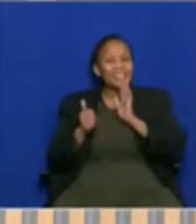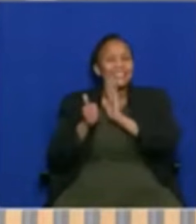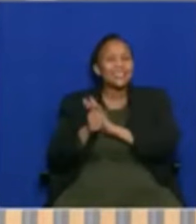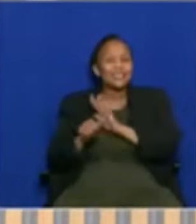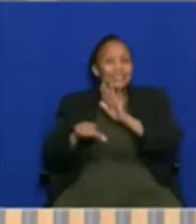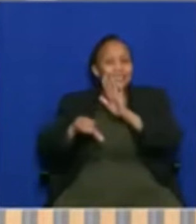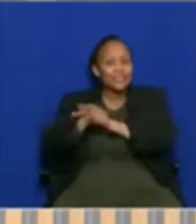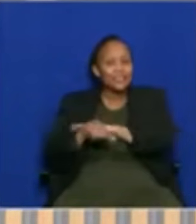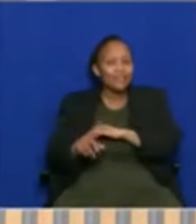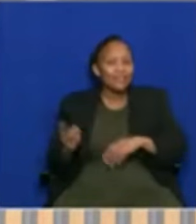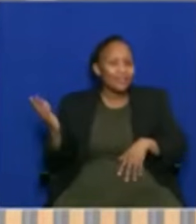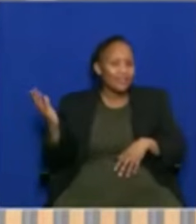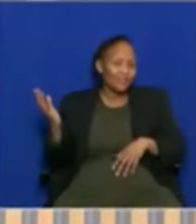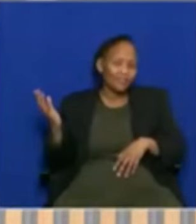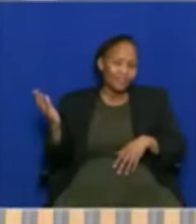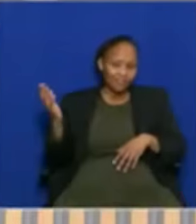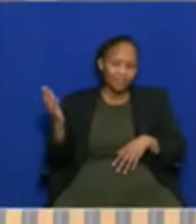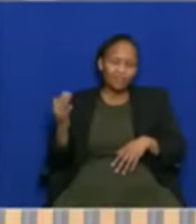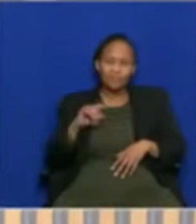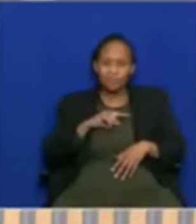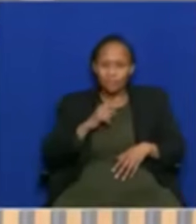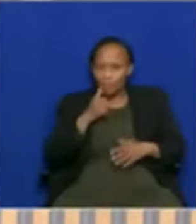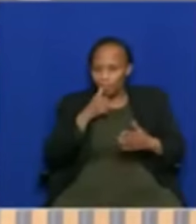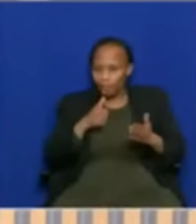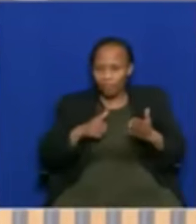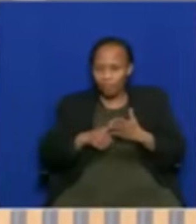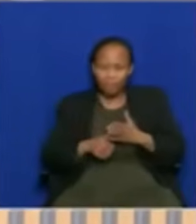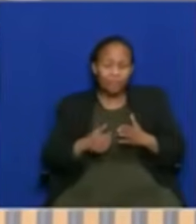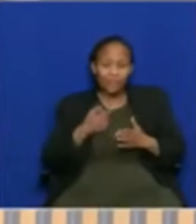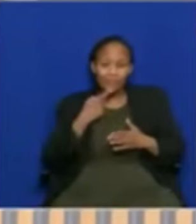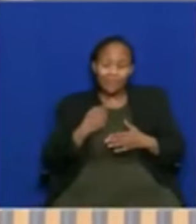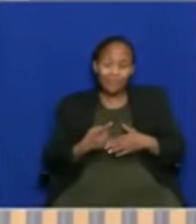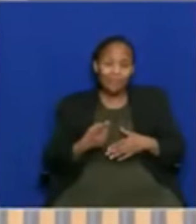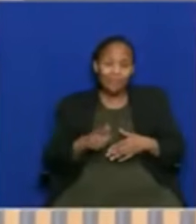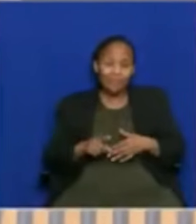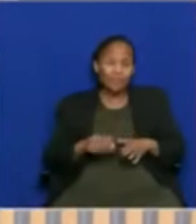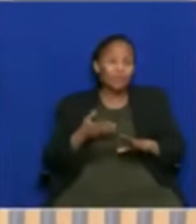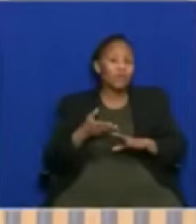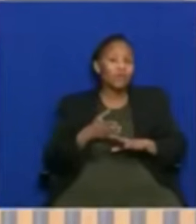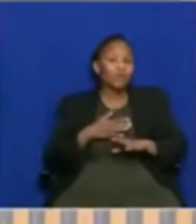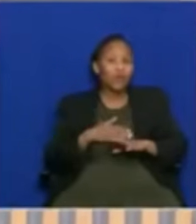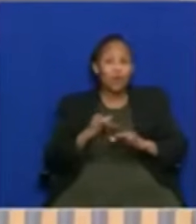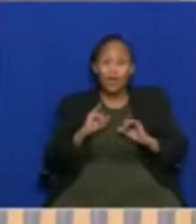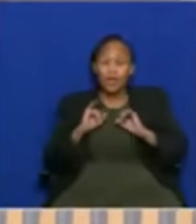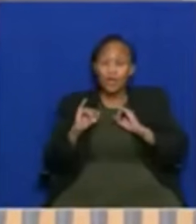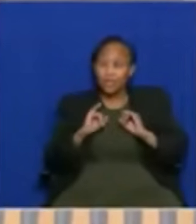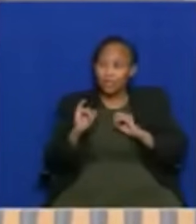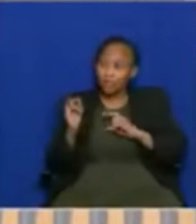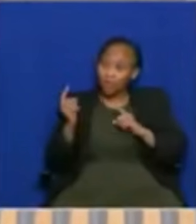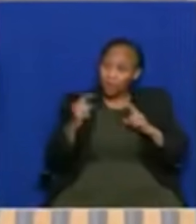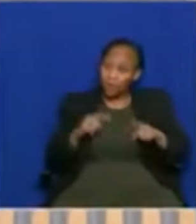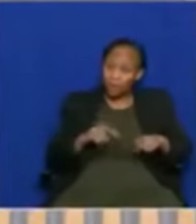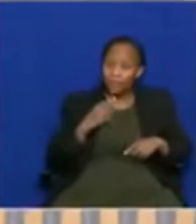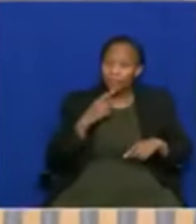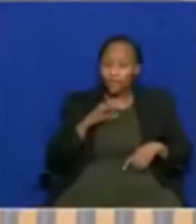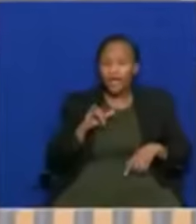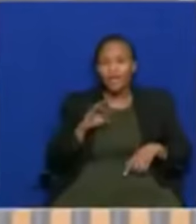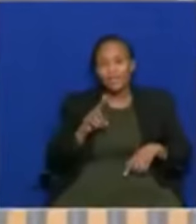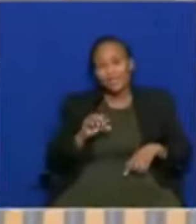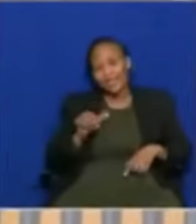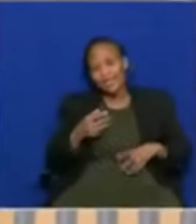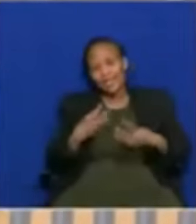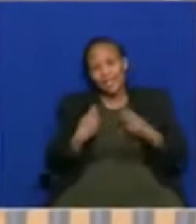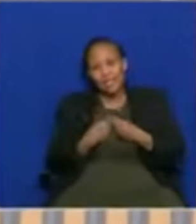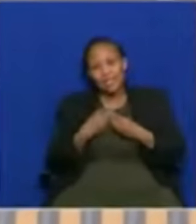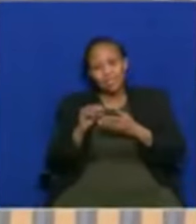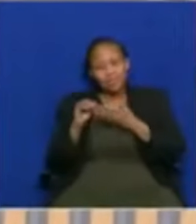because that letter said, before you come to the interviews, bring your IDs and other things, and then